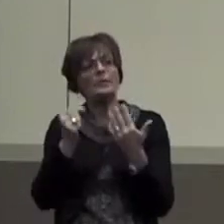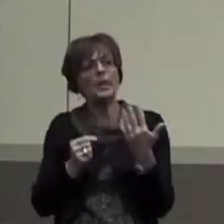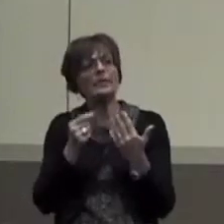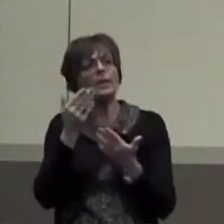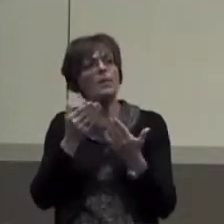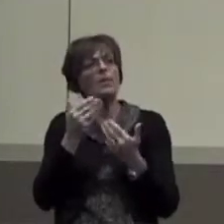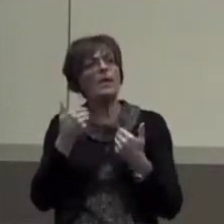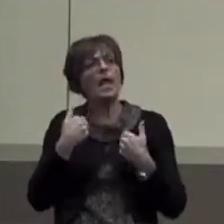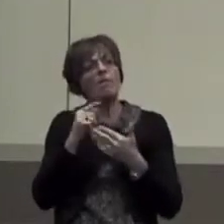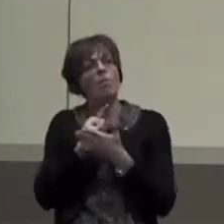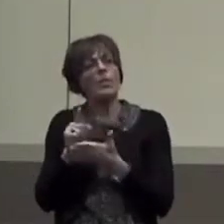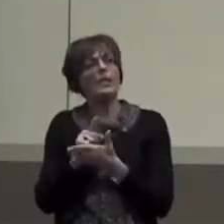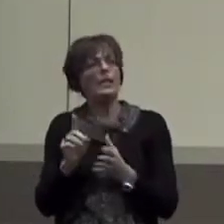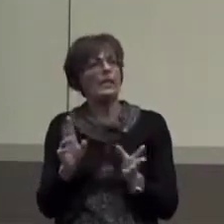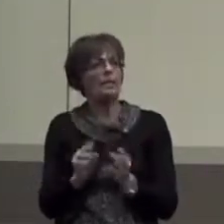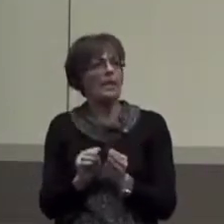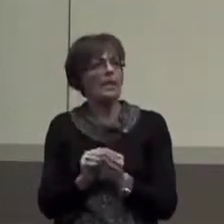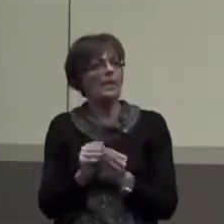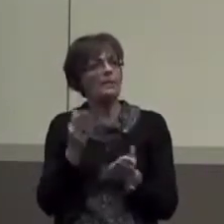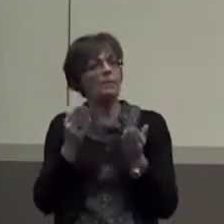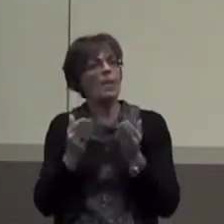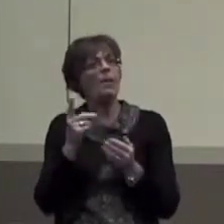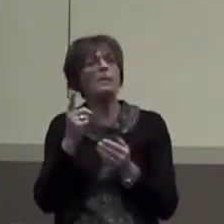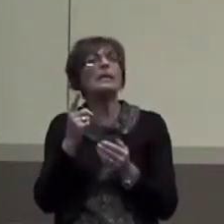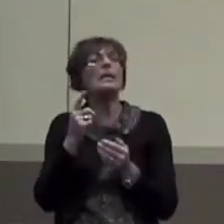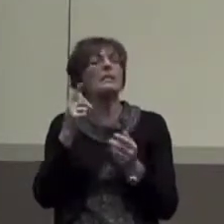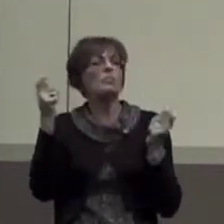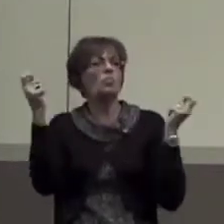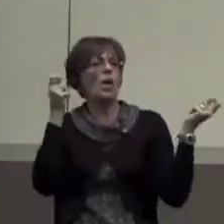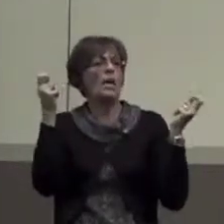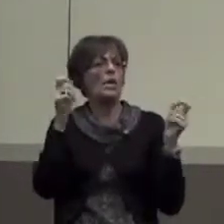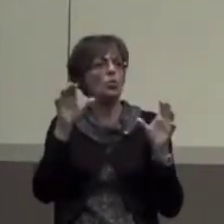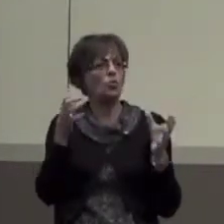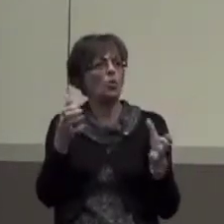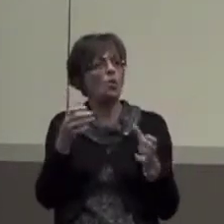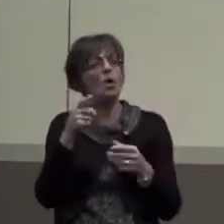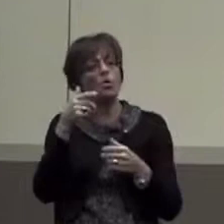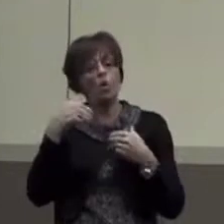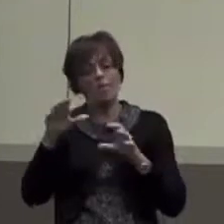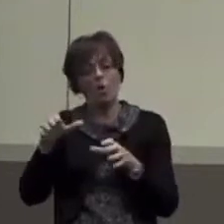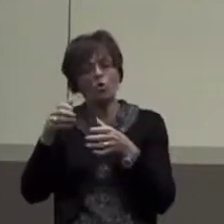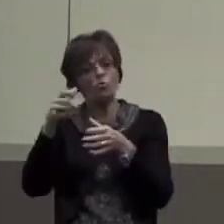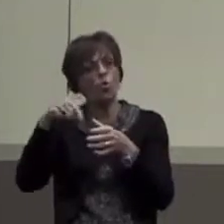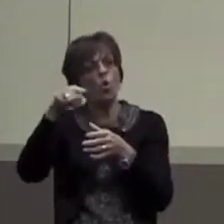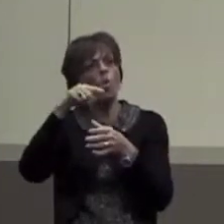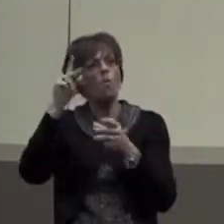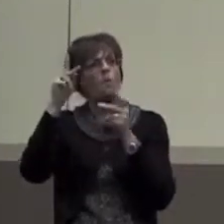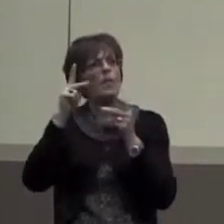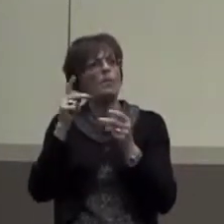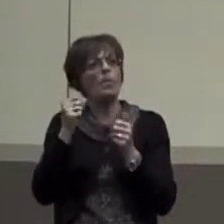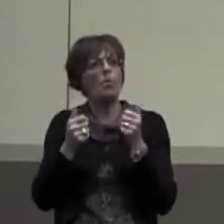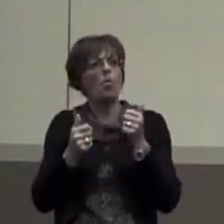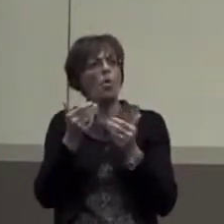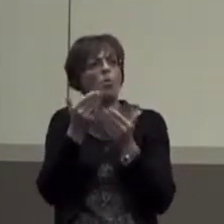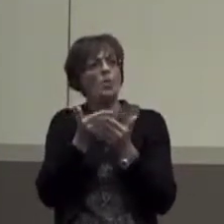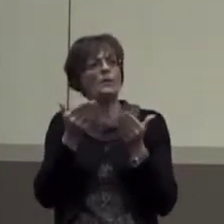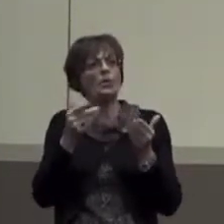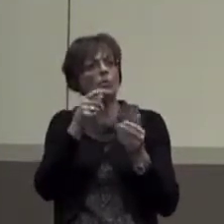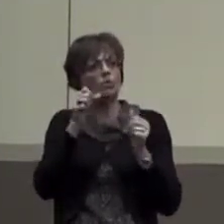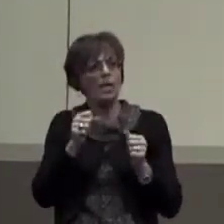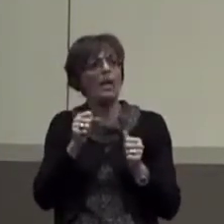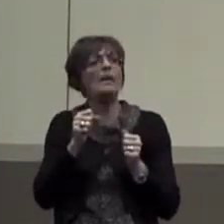weekly meetings. Maybe they're running the groups. So there's a group of people or resources that you have that can do this.